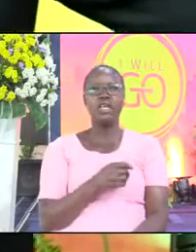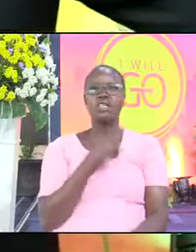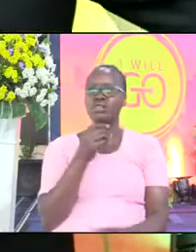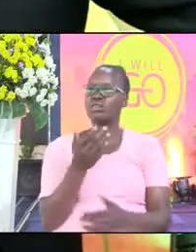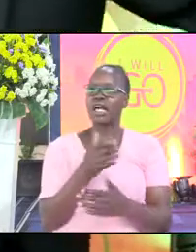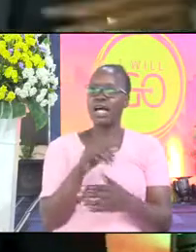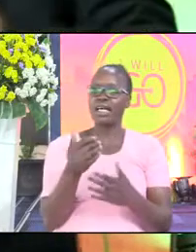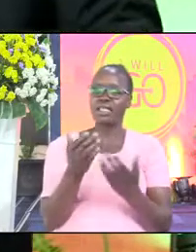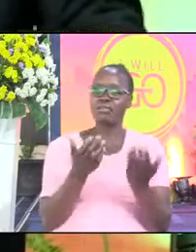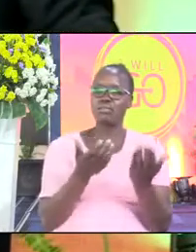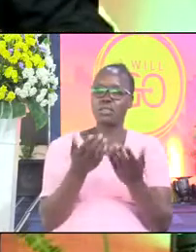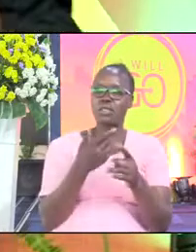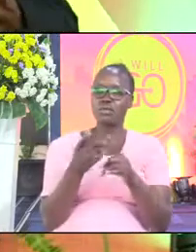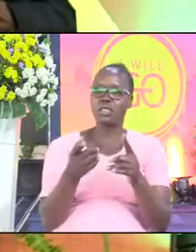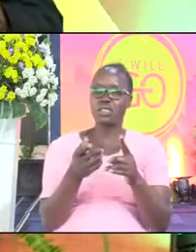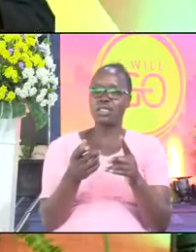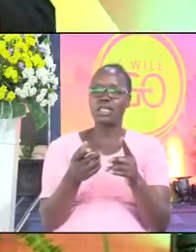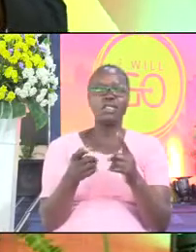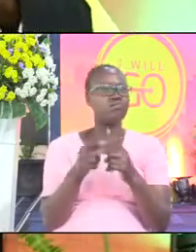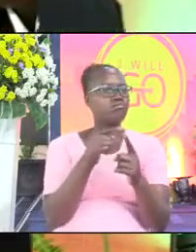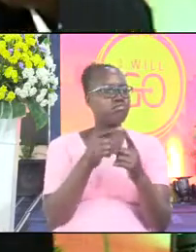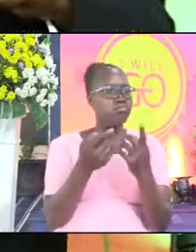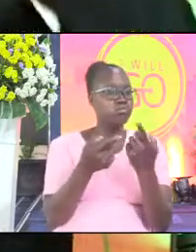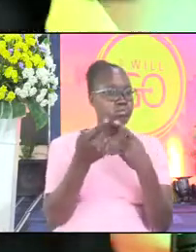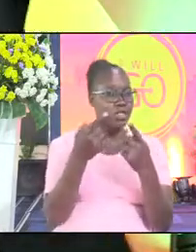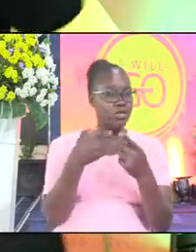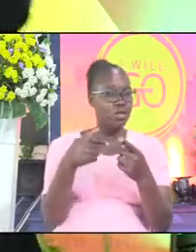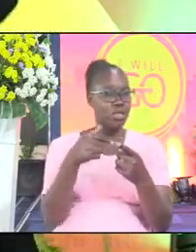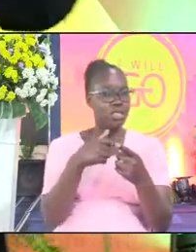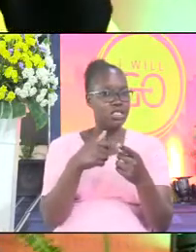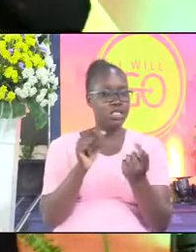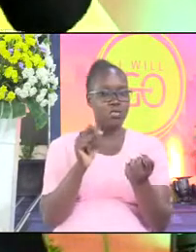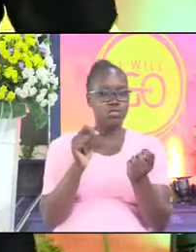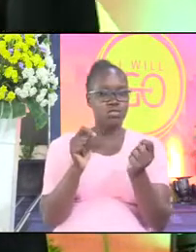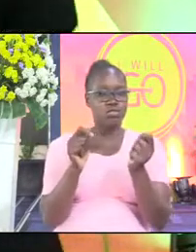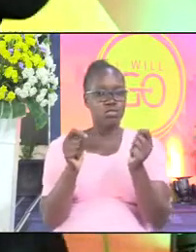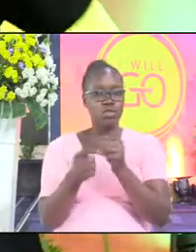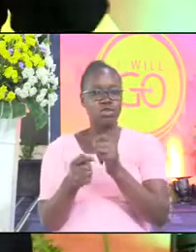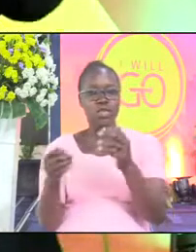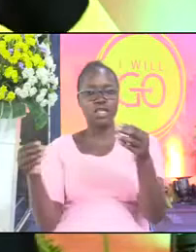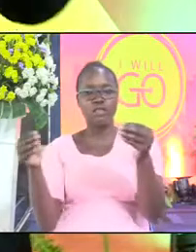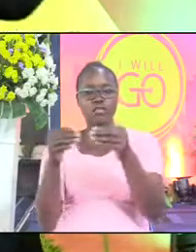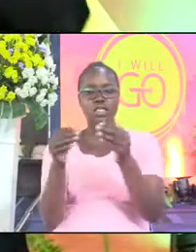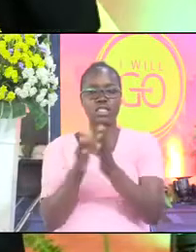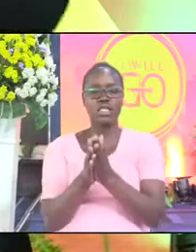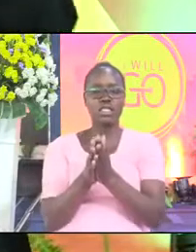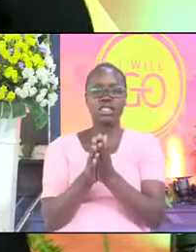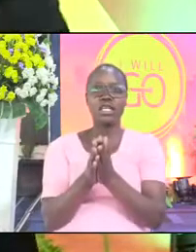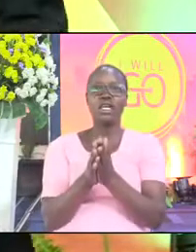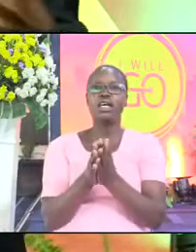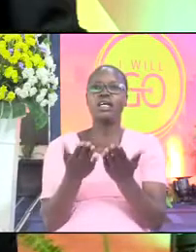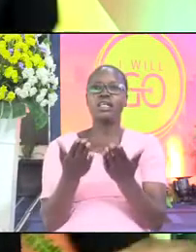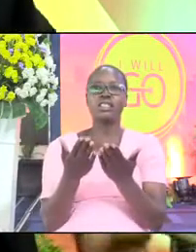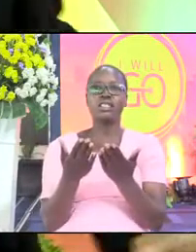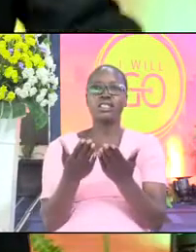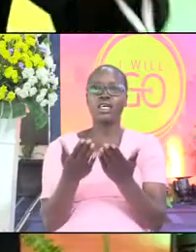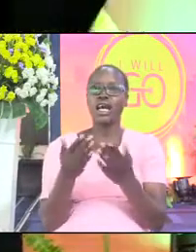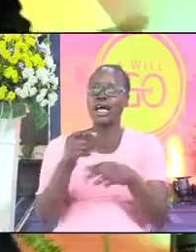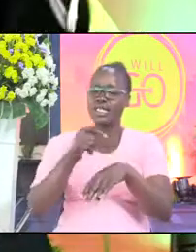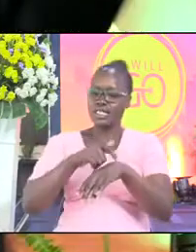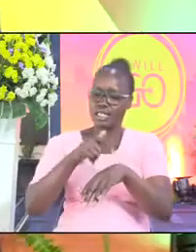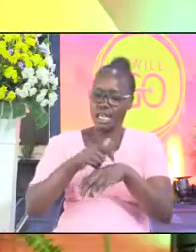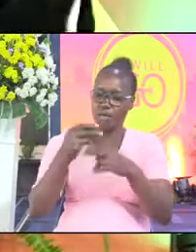doesn't. For when out of chaos was converted into an orderly cosmos in the beginning of